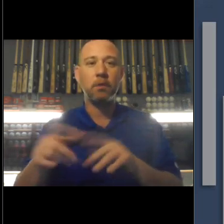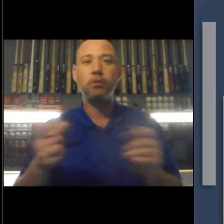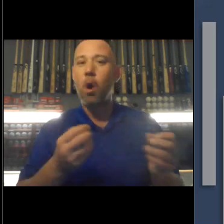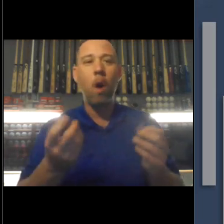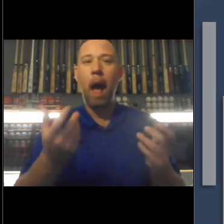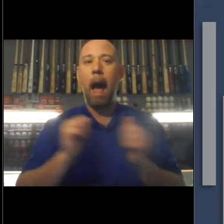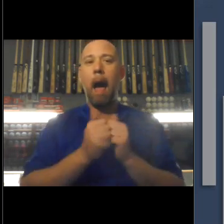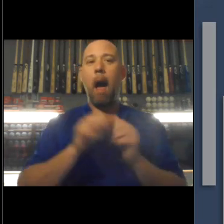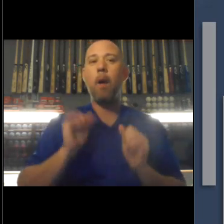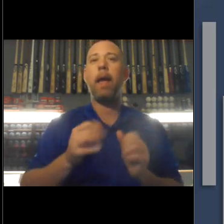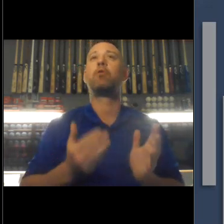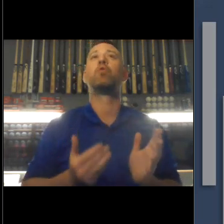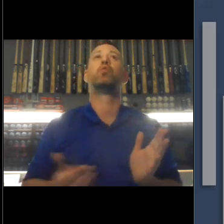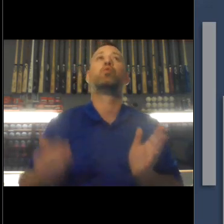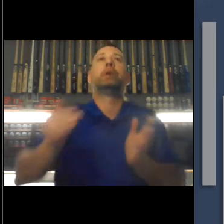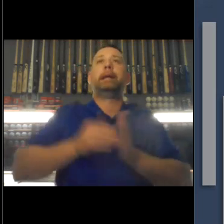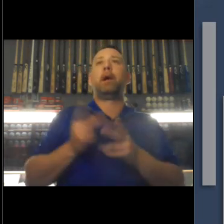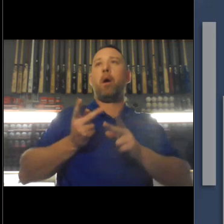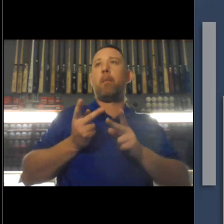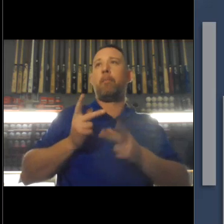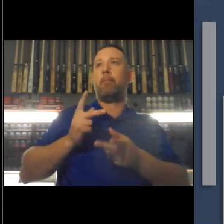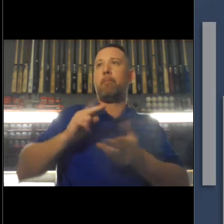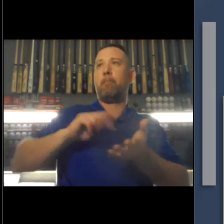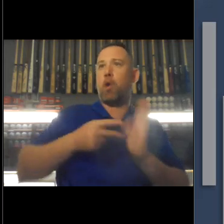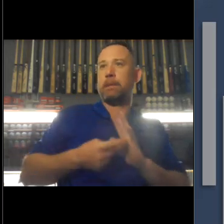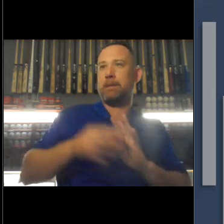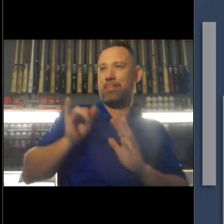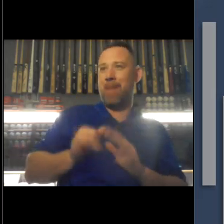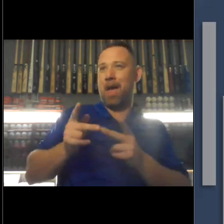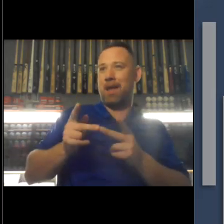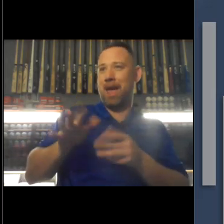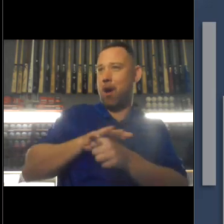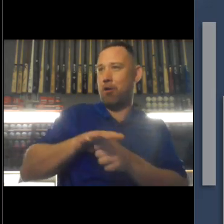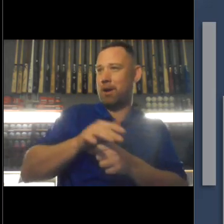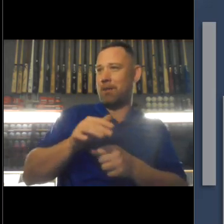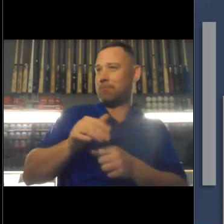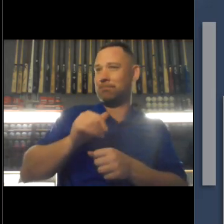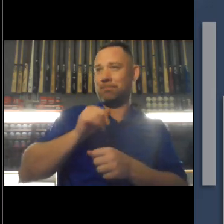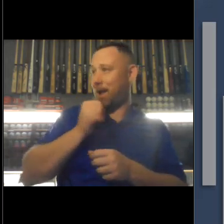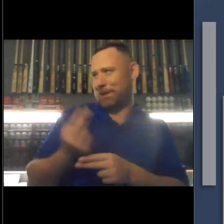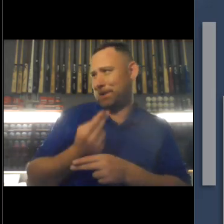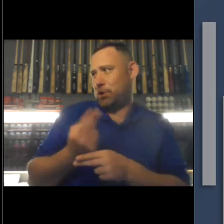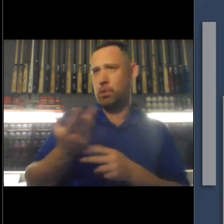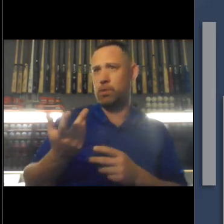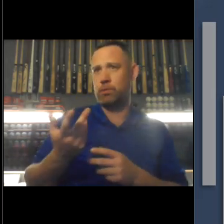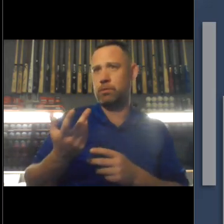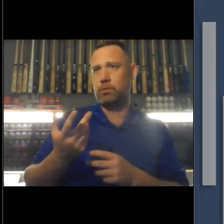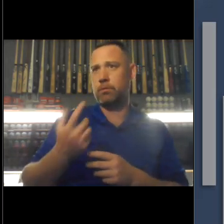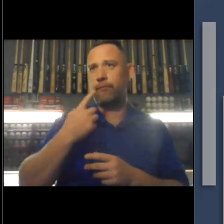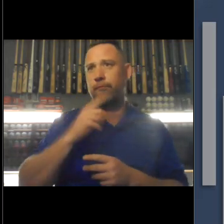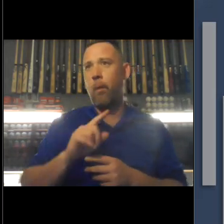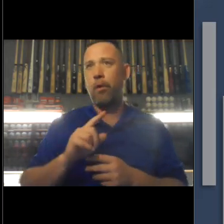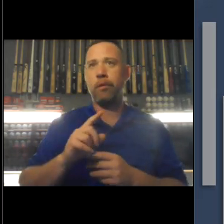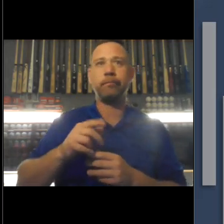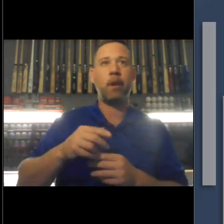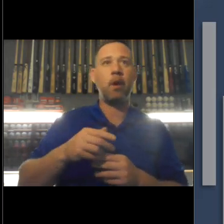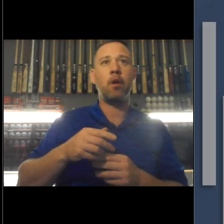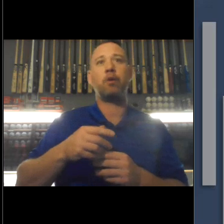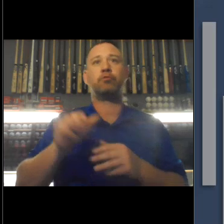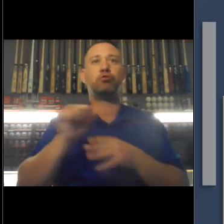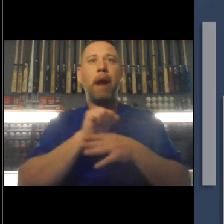repurpose initially that rest stop that's not being used for anything more than storage and striping training for Caltrans